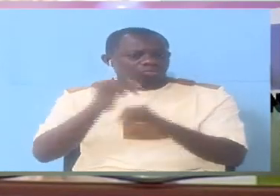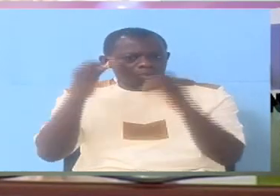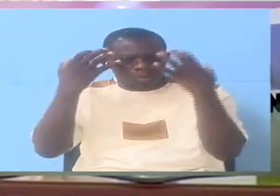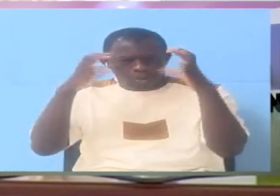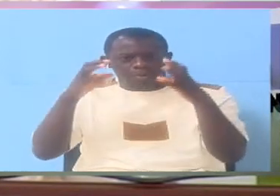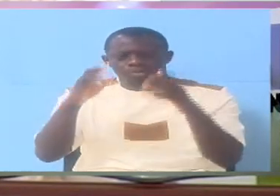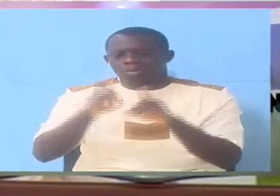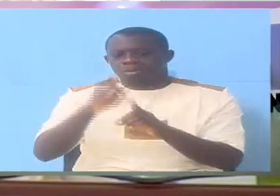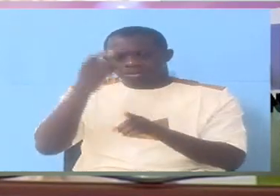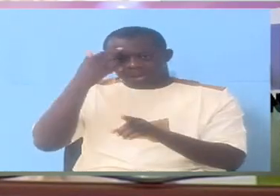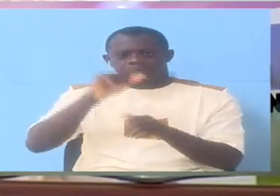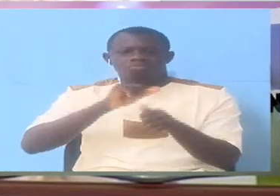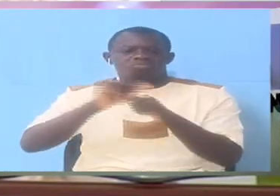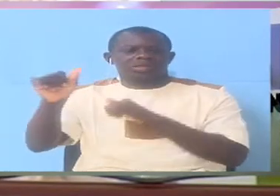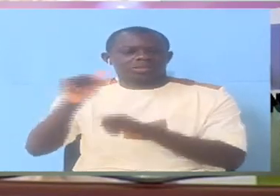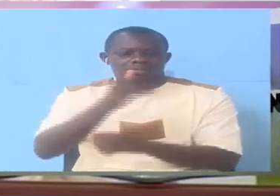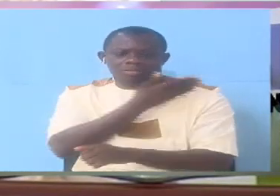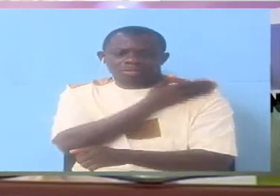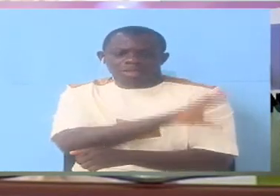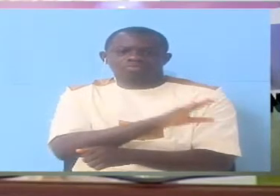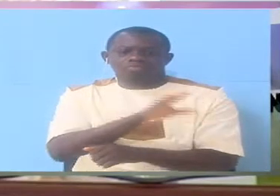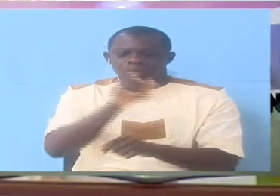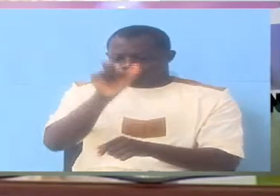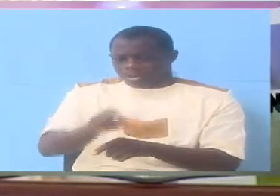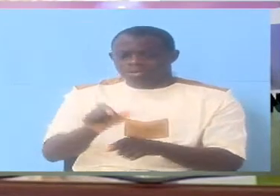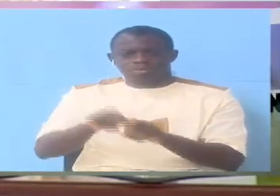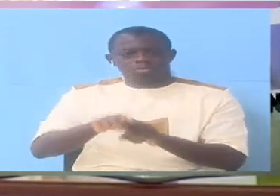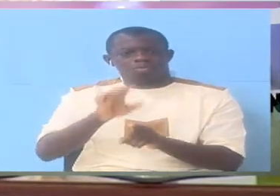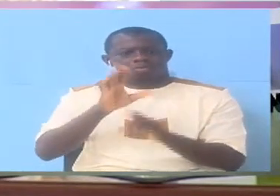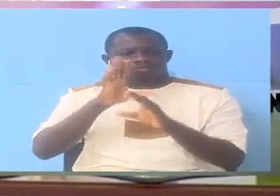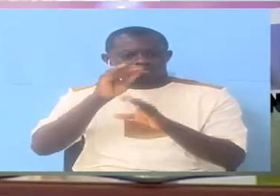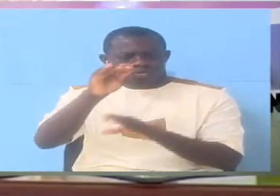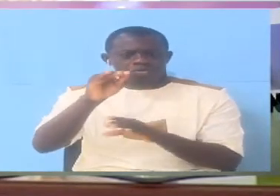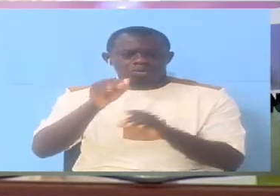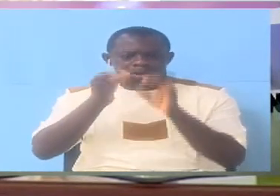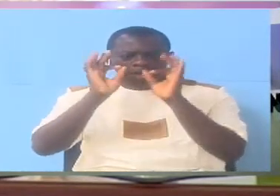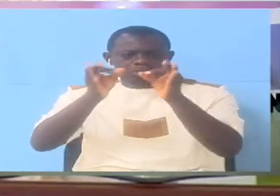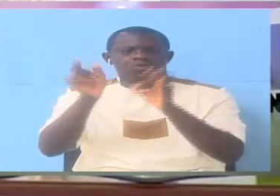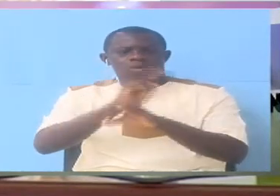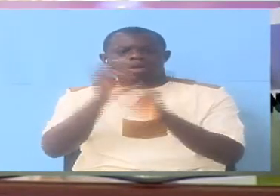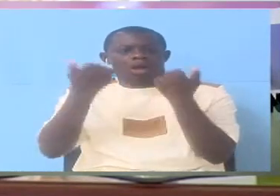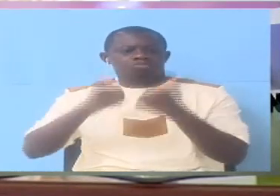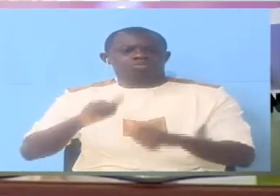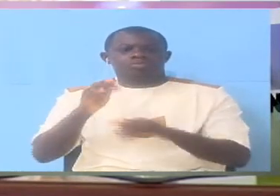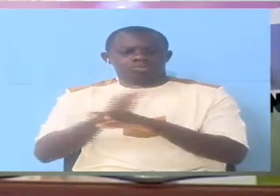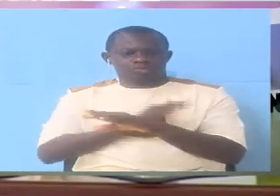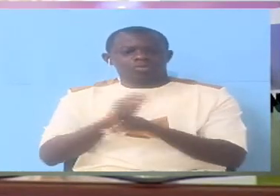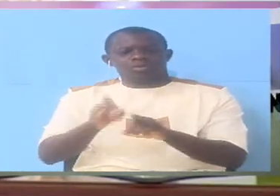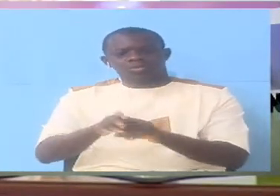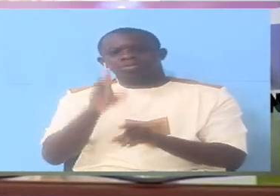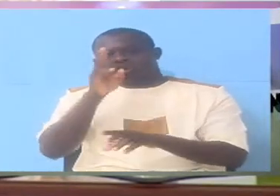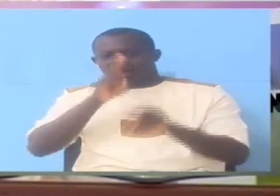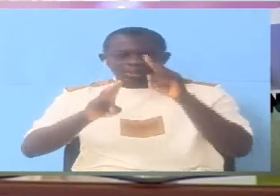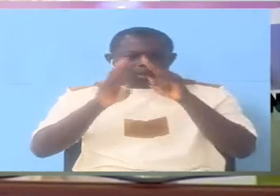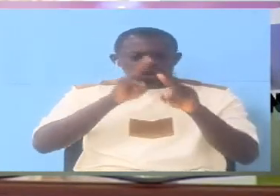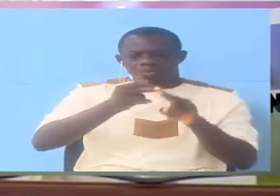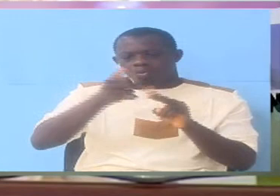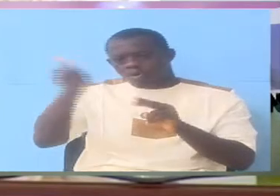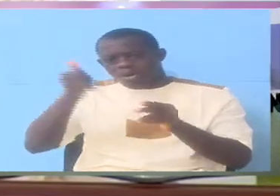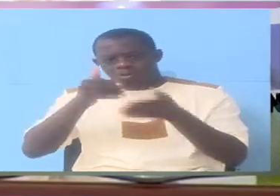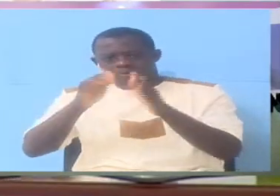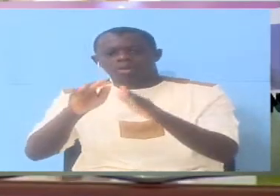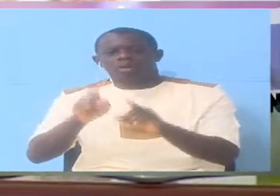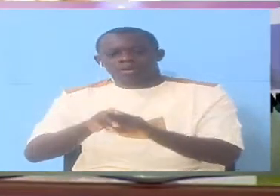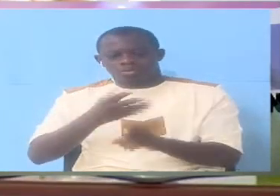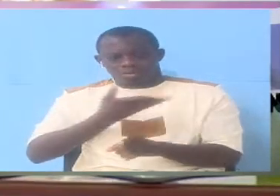best that we abandon the oral testimony and resort to some other means of getting Mr. Sarr's evidence into the